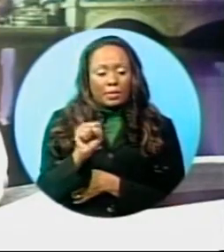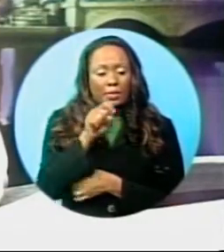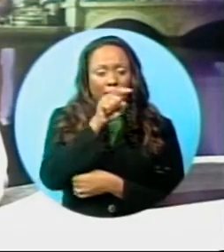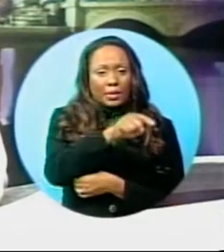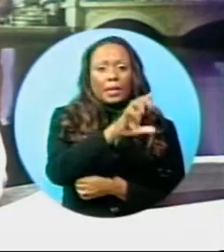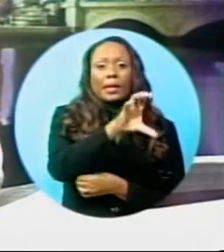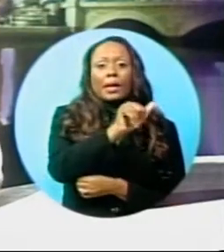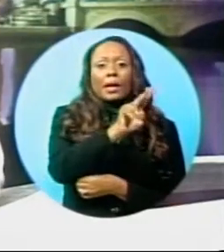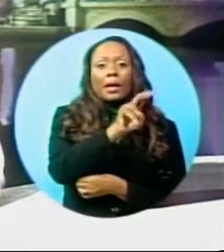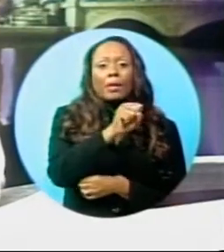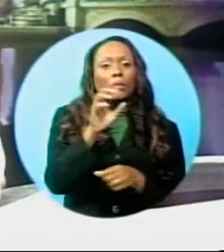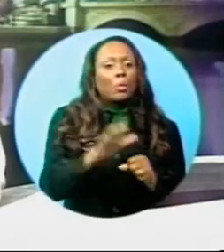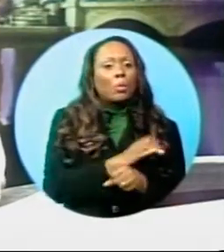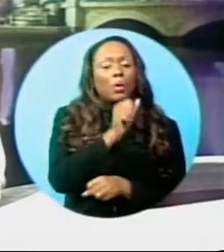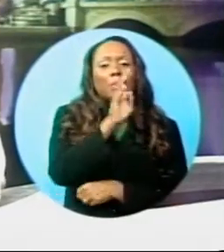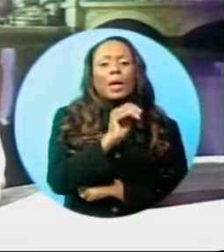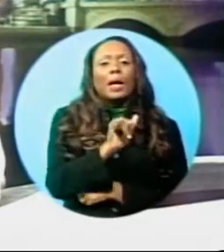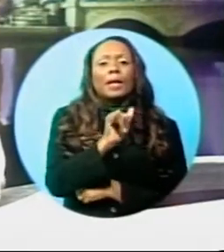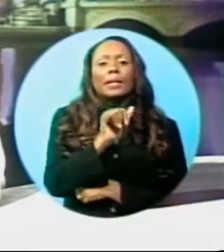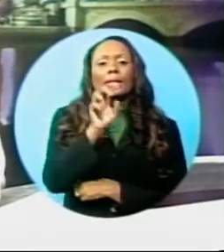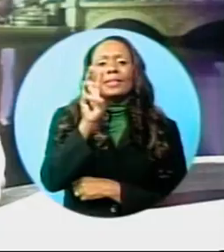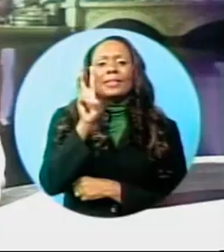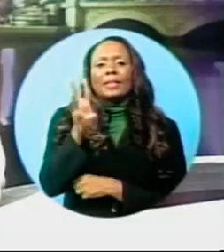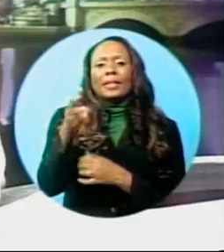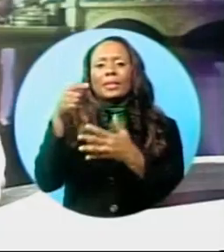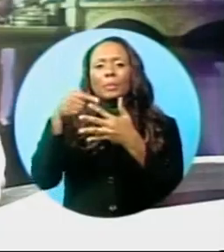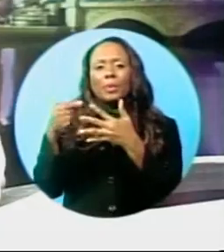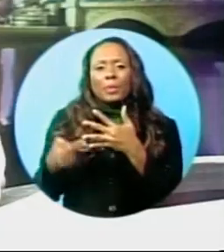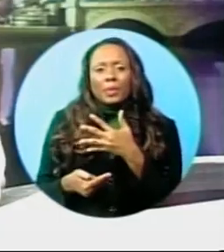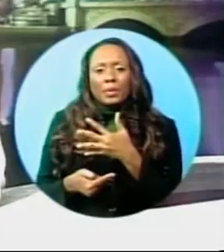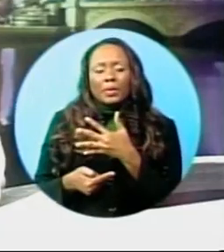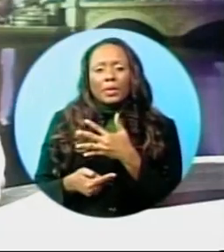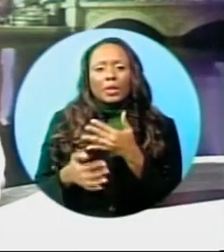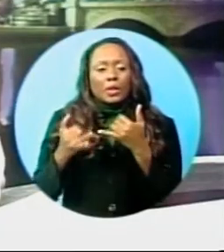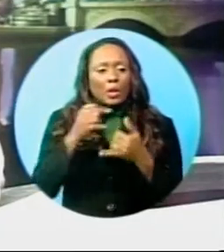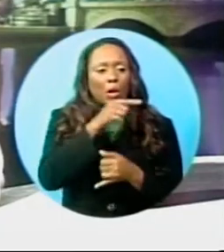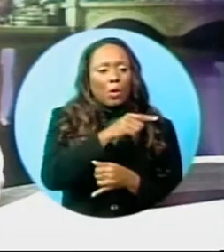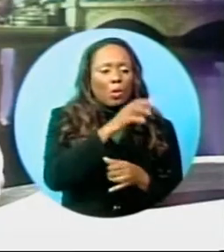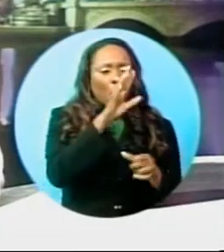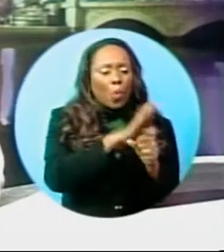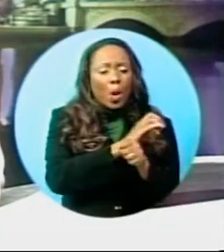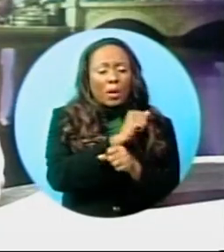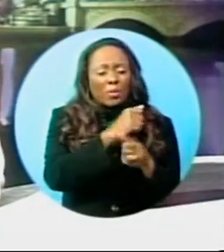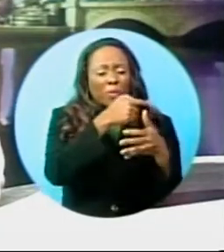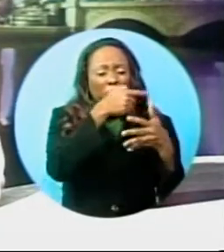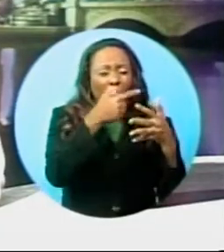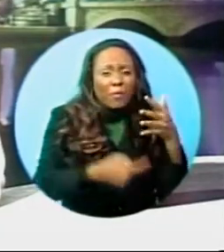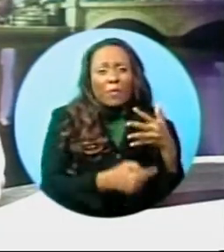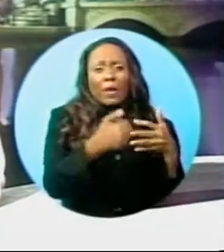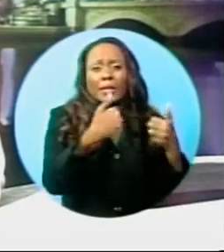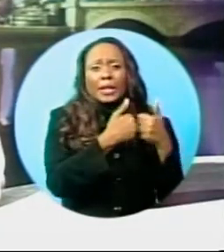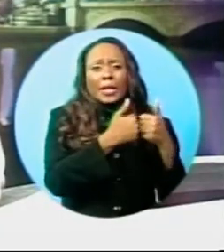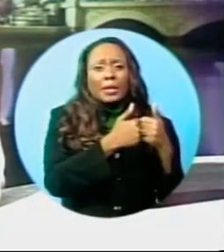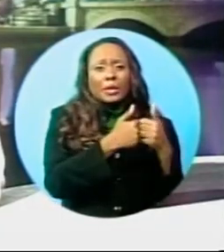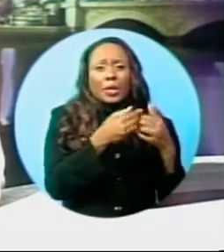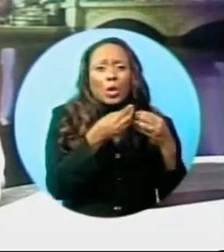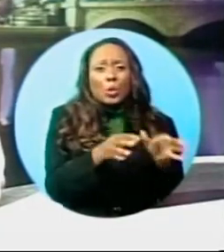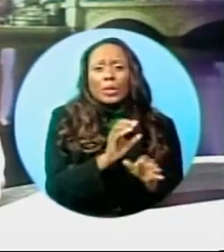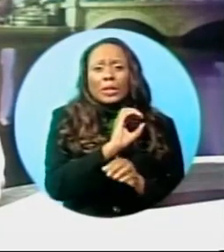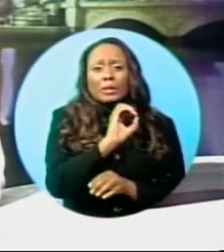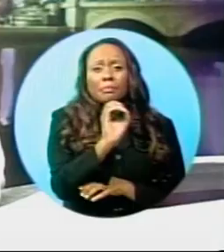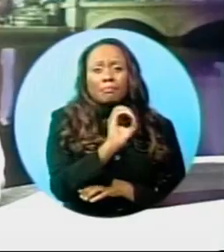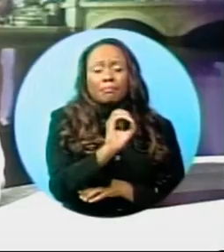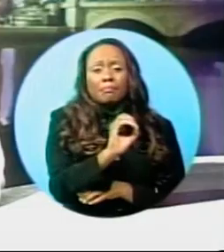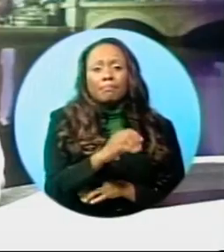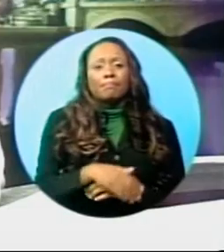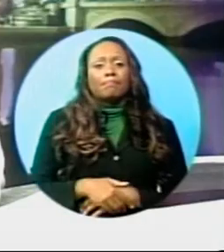the Barbados Lumber Company Lakers, as they won by 6 to move their record to 5-0. In the other games, Pan